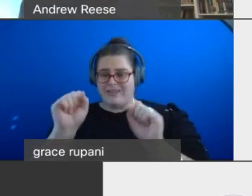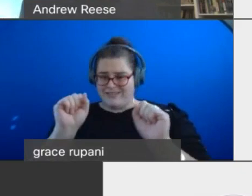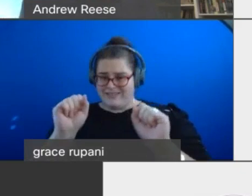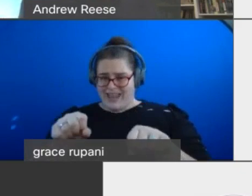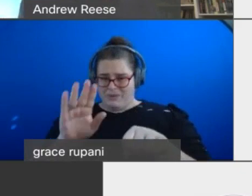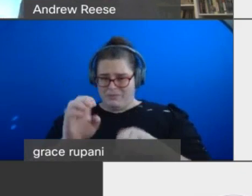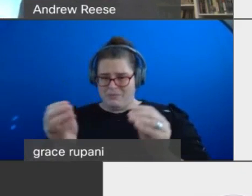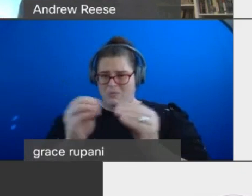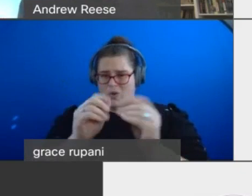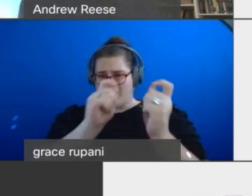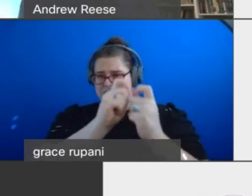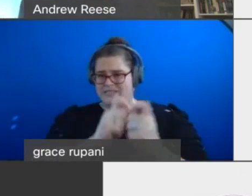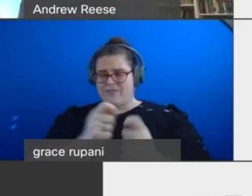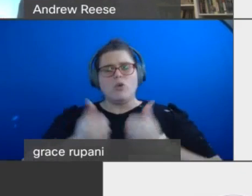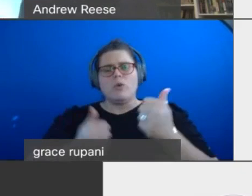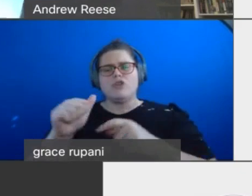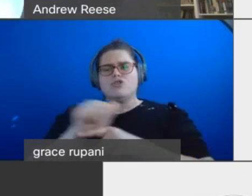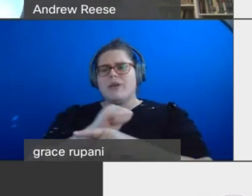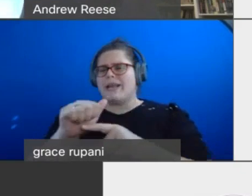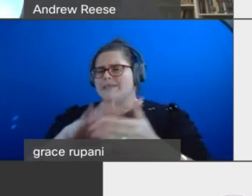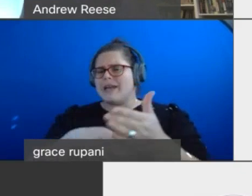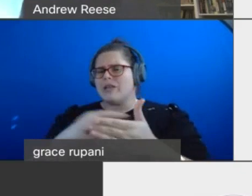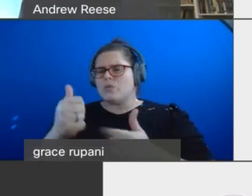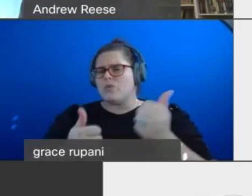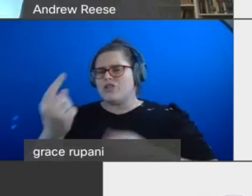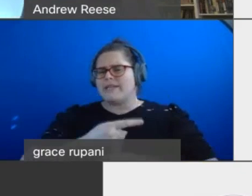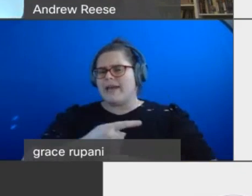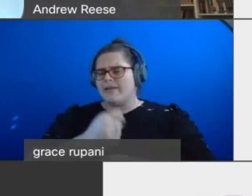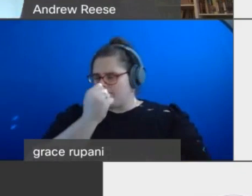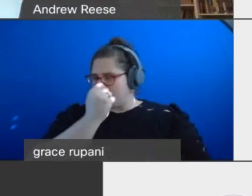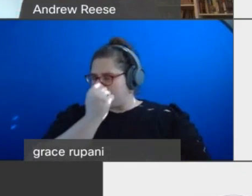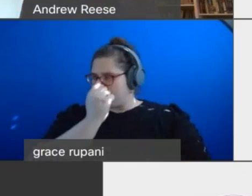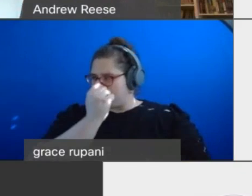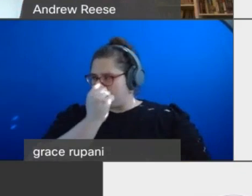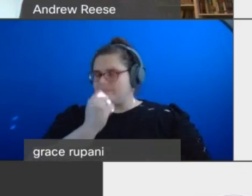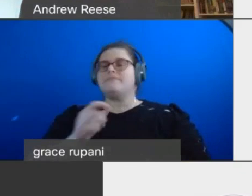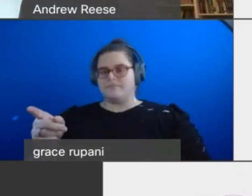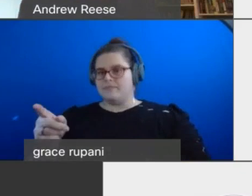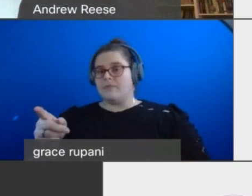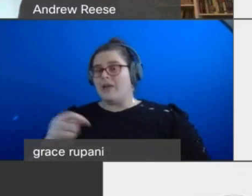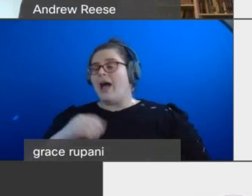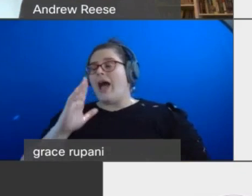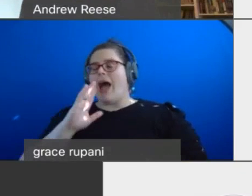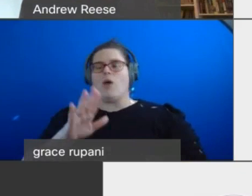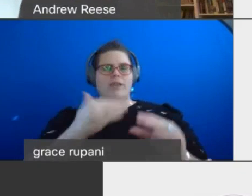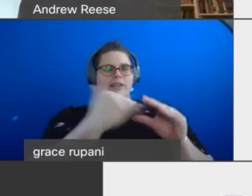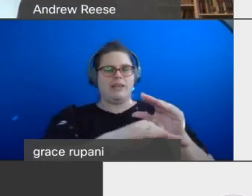on which training is scheduled, on which day? I will send this request right away to to DHCF.